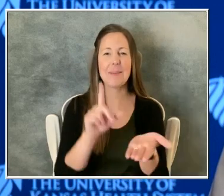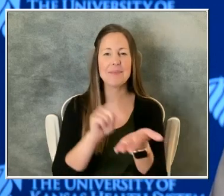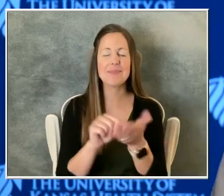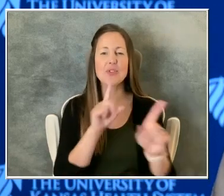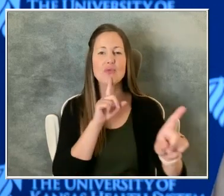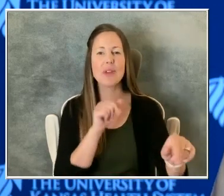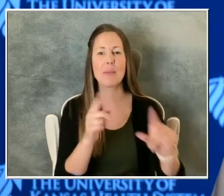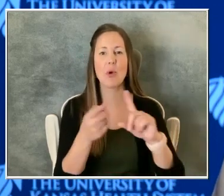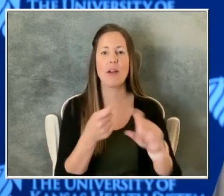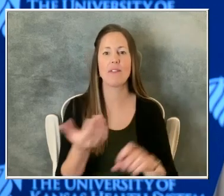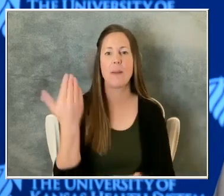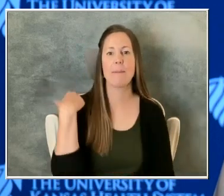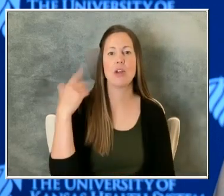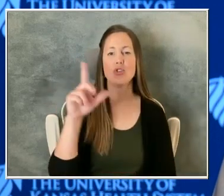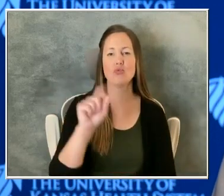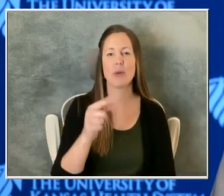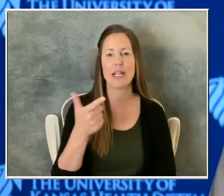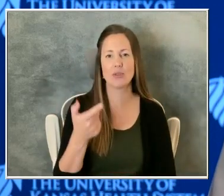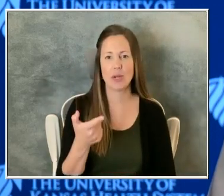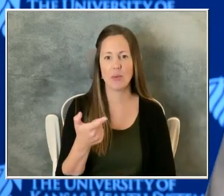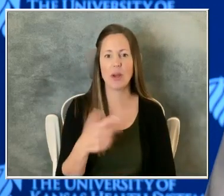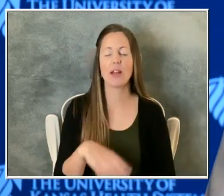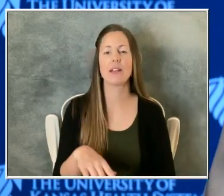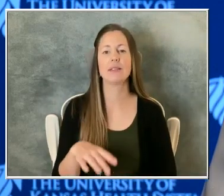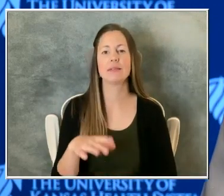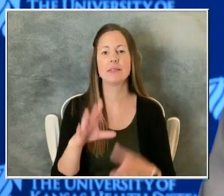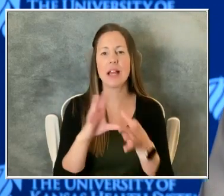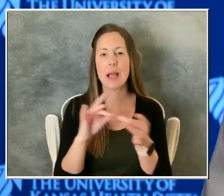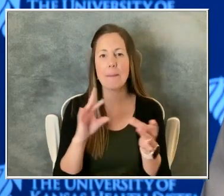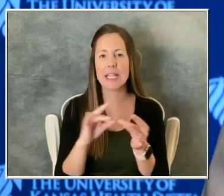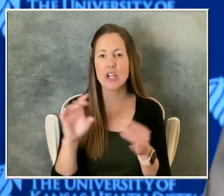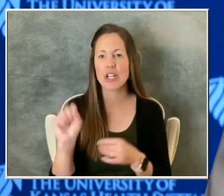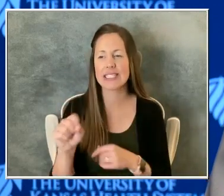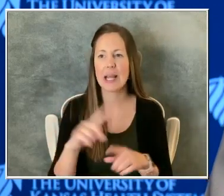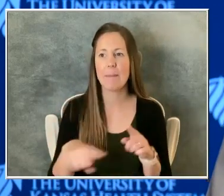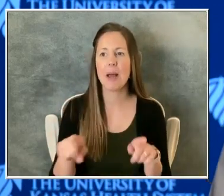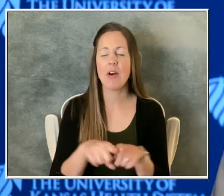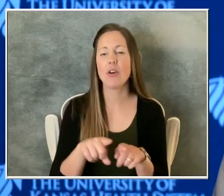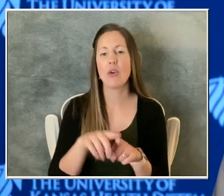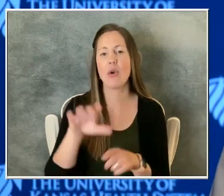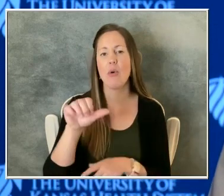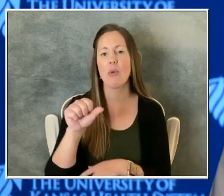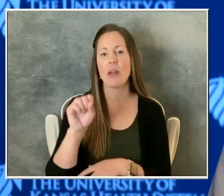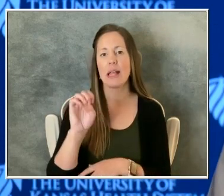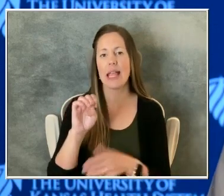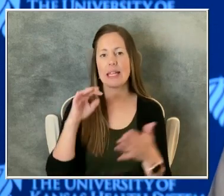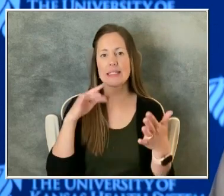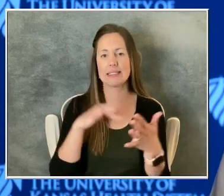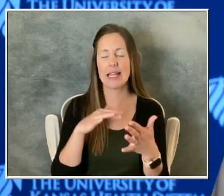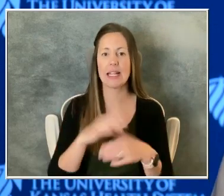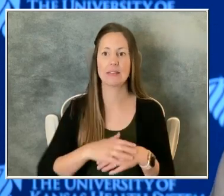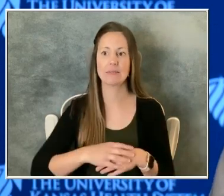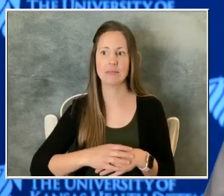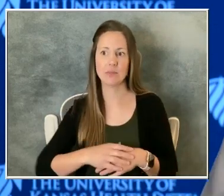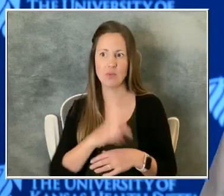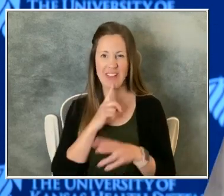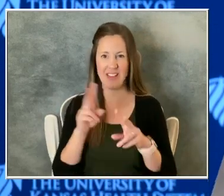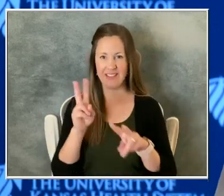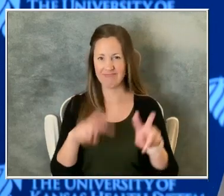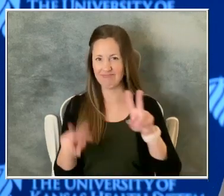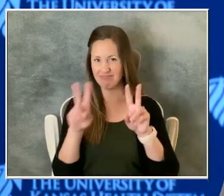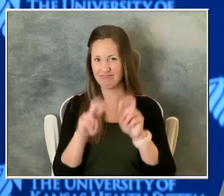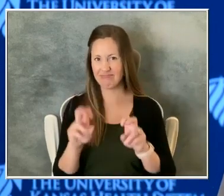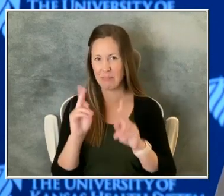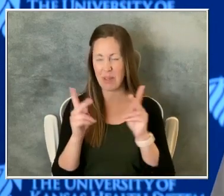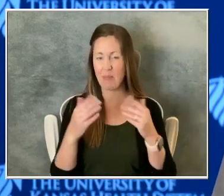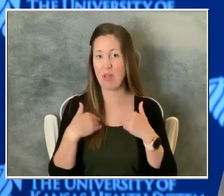2021. Commentaries, but also case studies looking at people who have resolution or improvement in